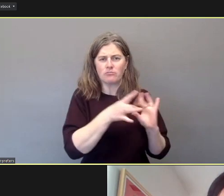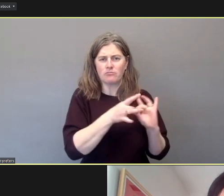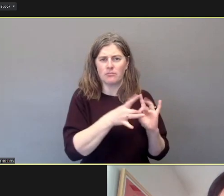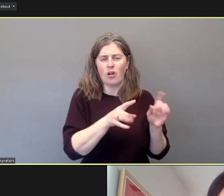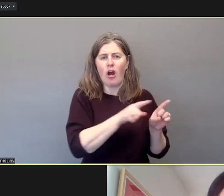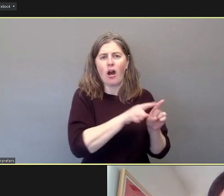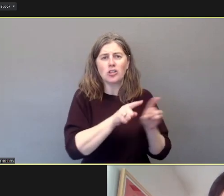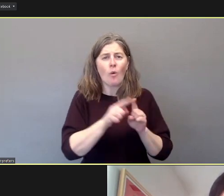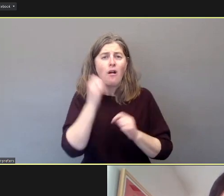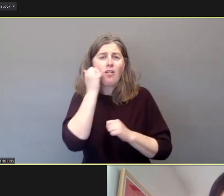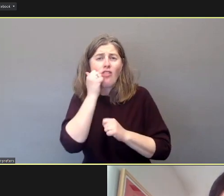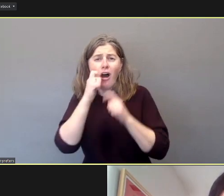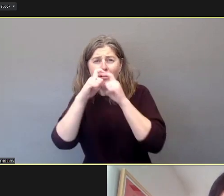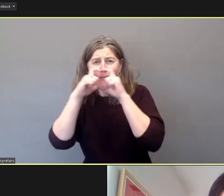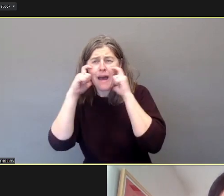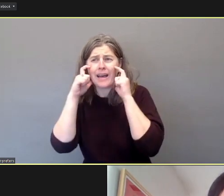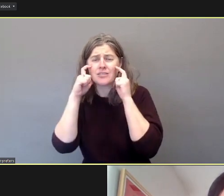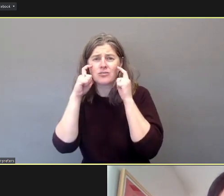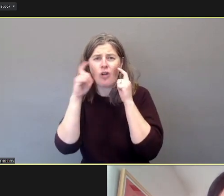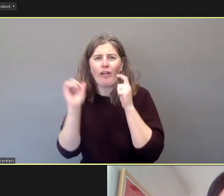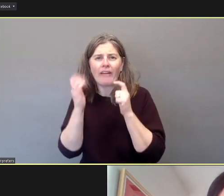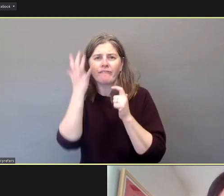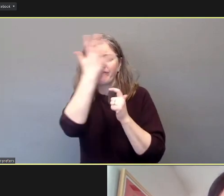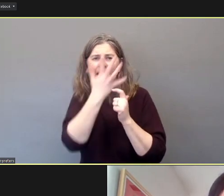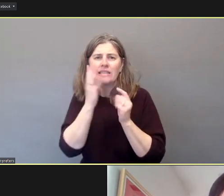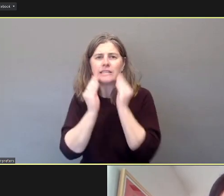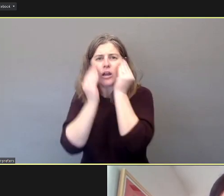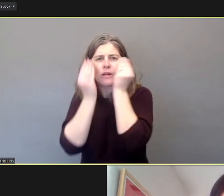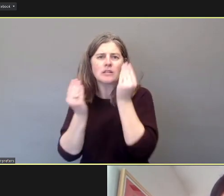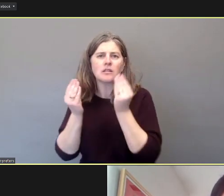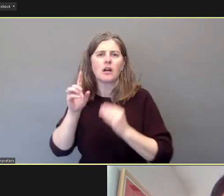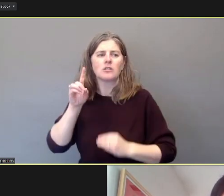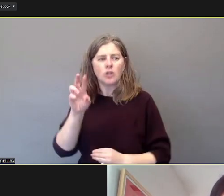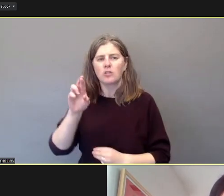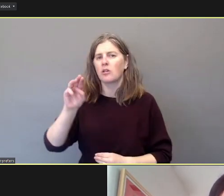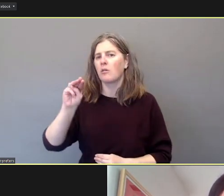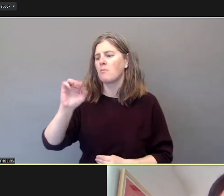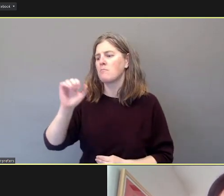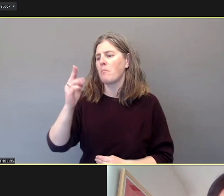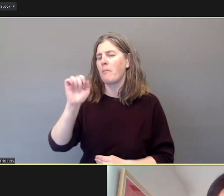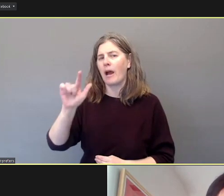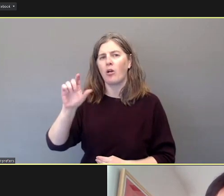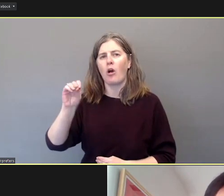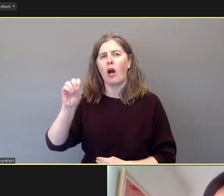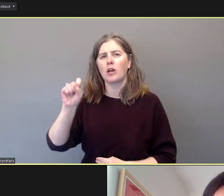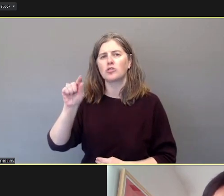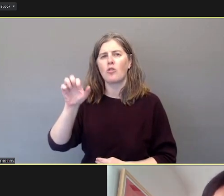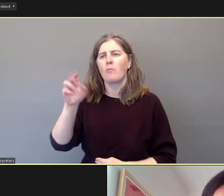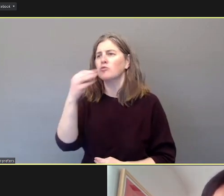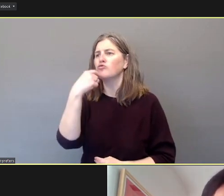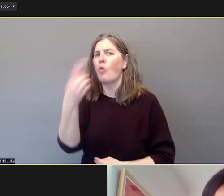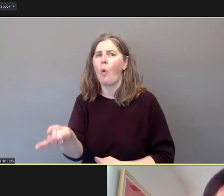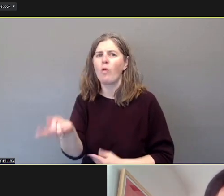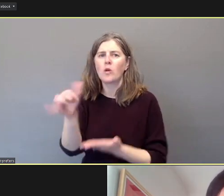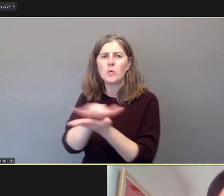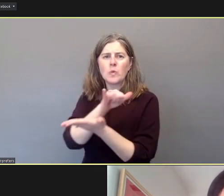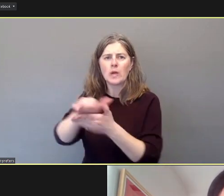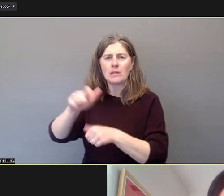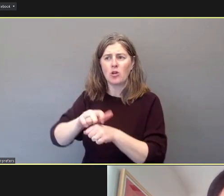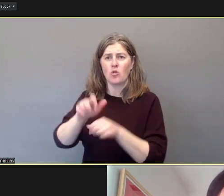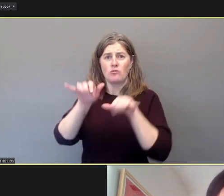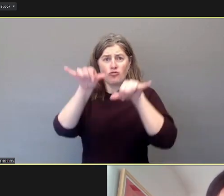cloth masks are basically face decorations. Dr. Michael Osterholm told a New York Times reporter yesterday, universal